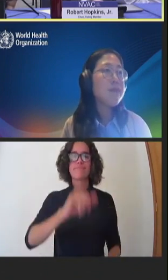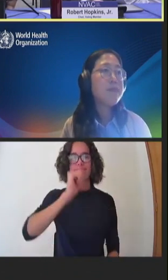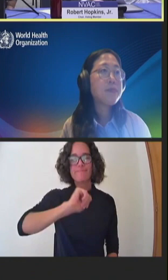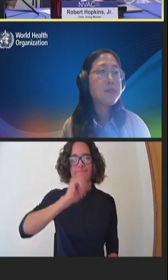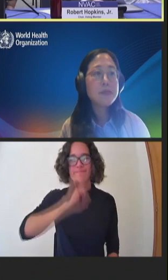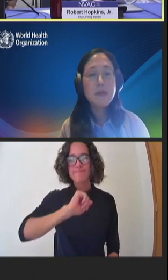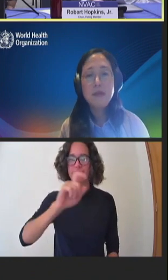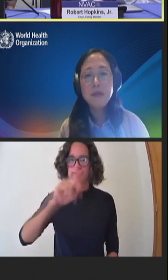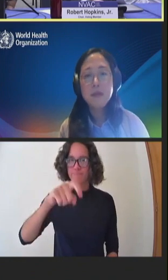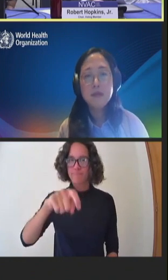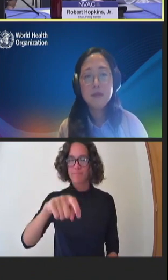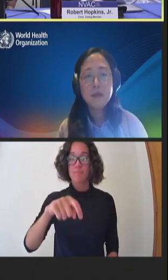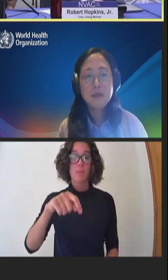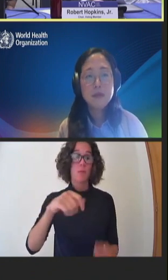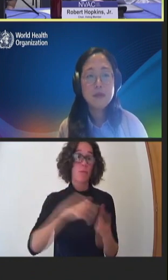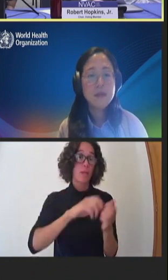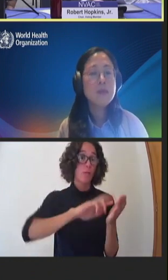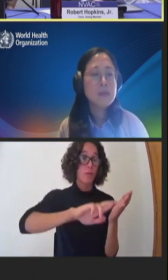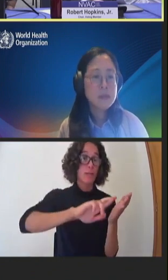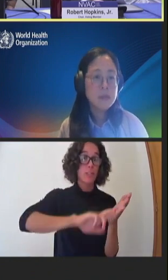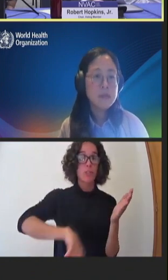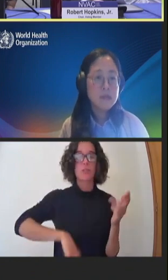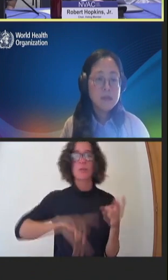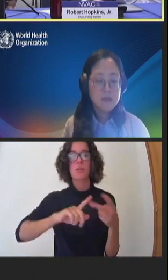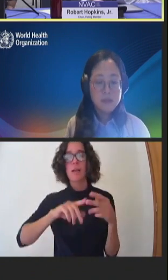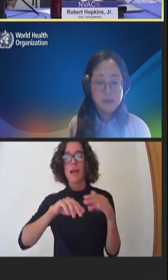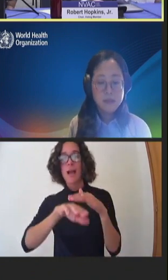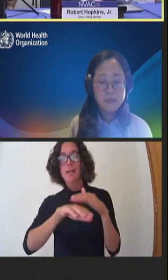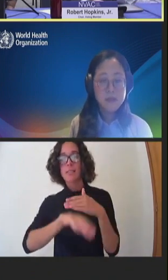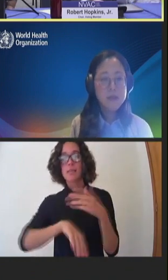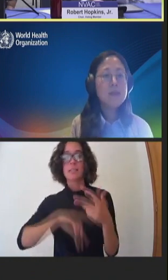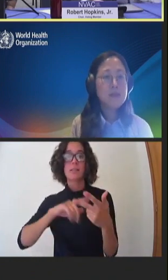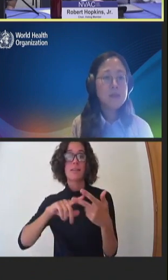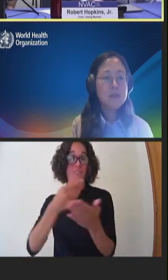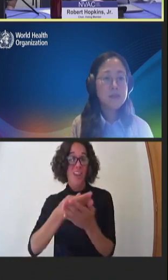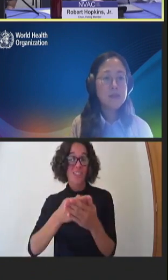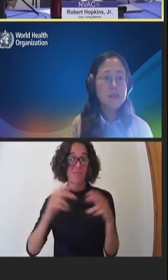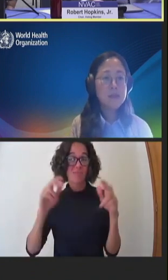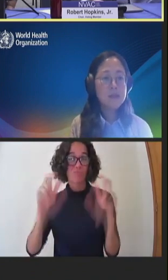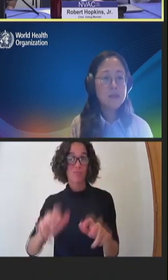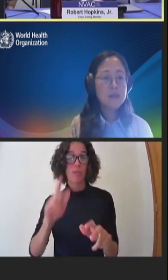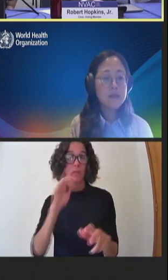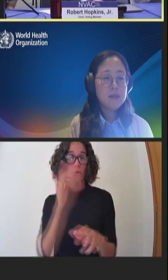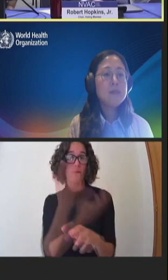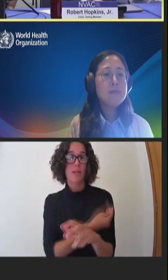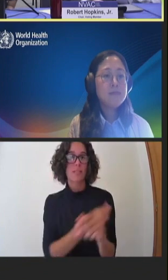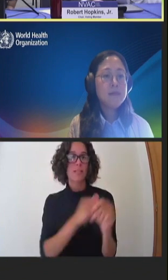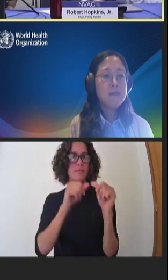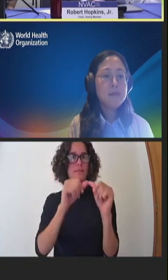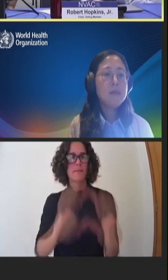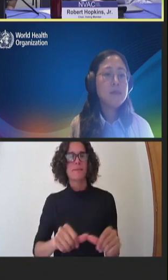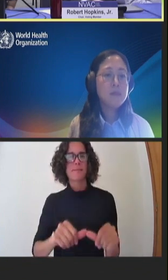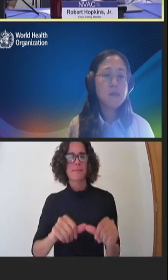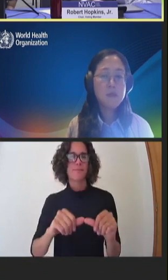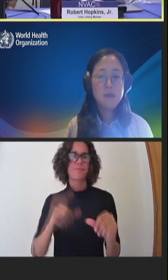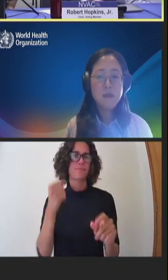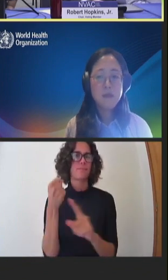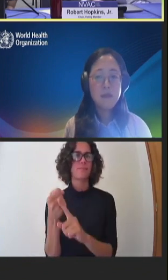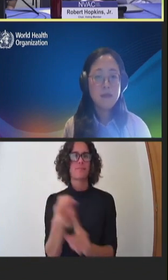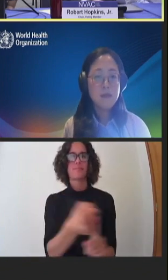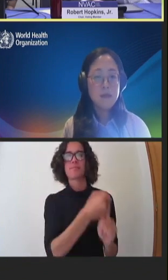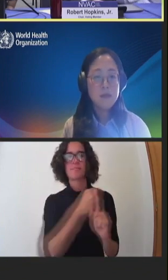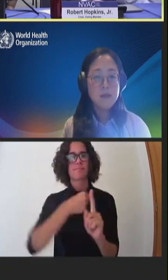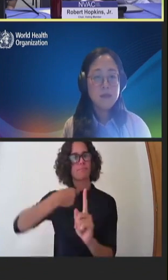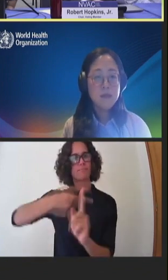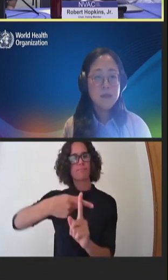on the research aspect, on the access and the funding of vaccines to continue to make those impacts. Are there any other